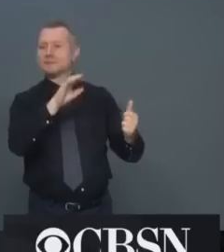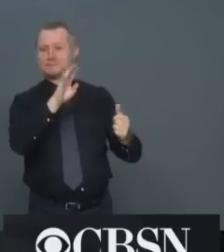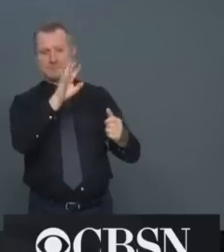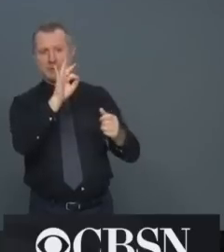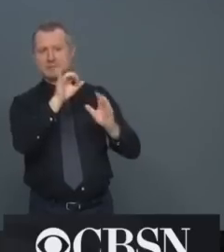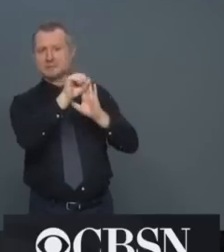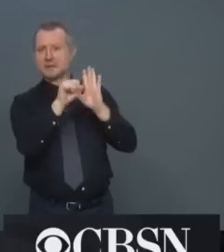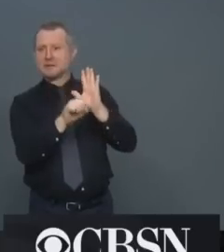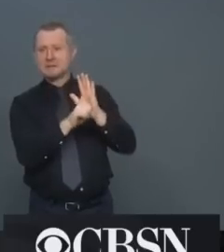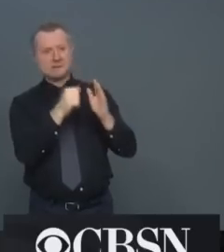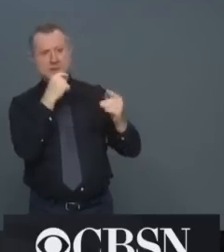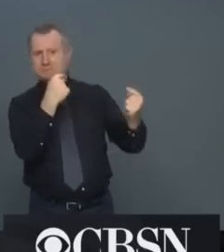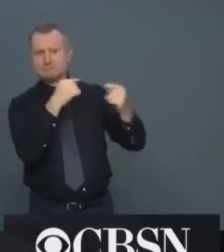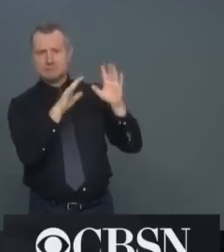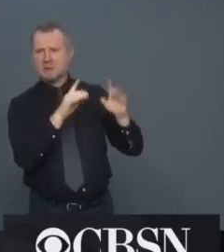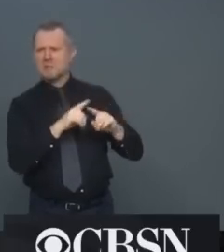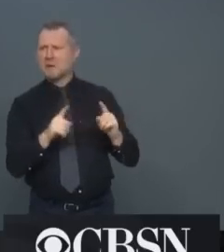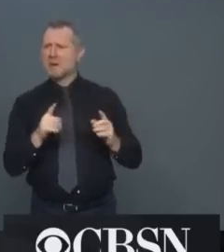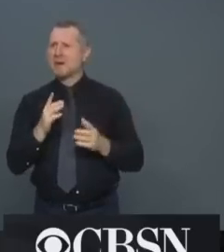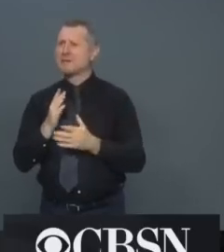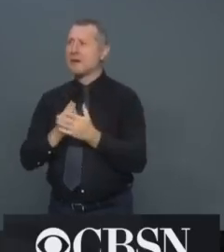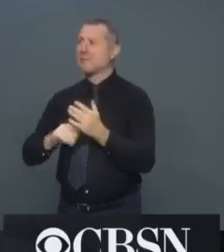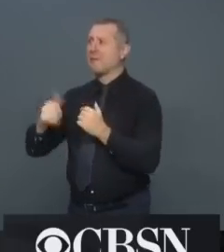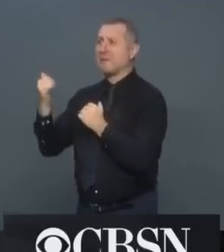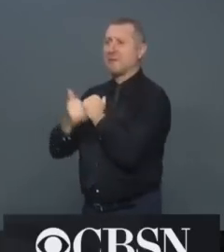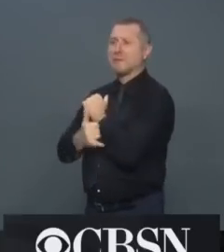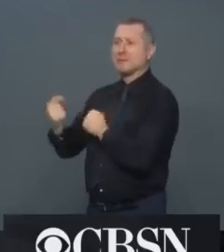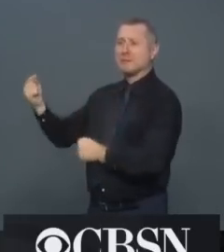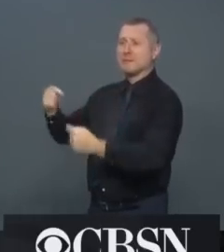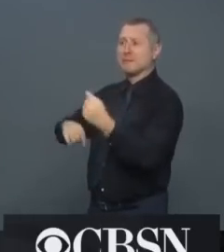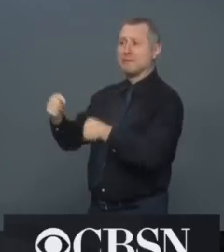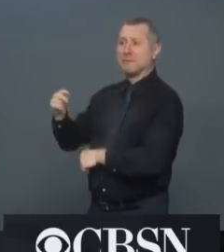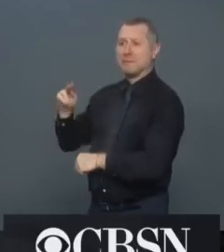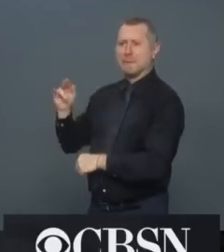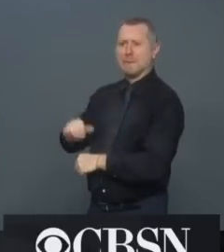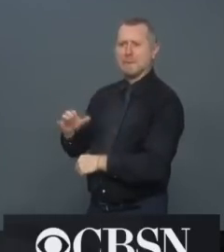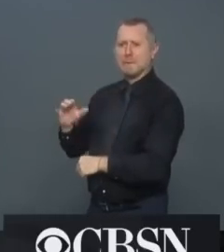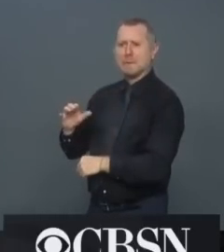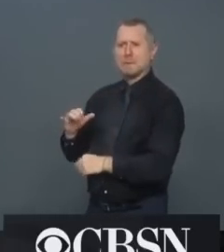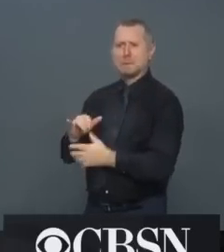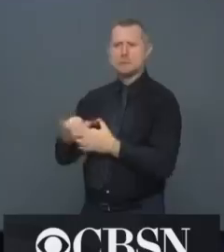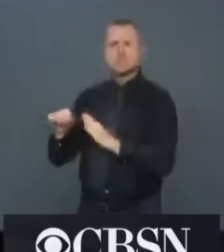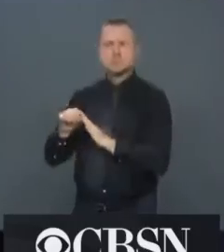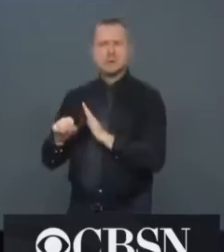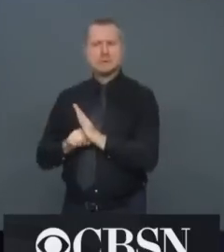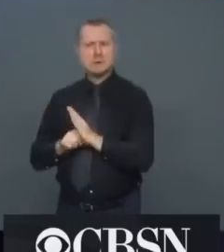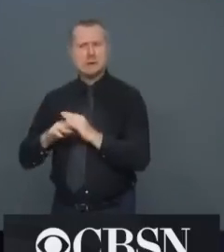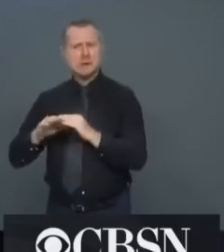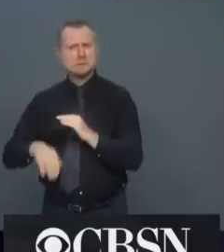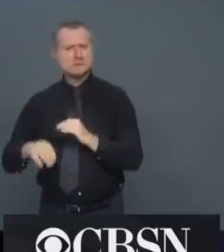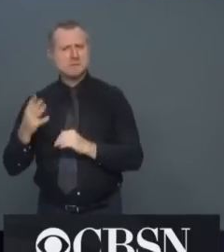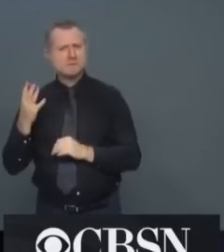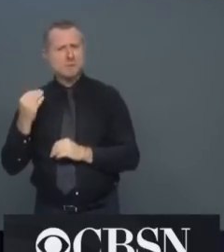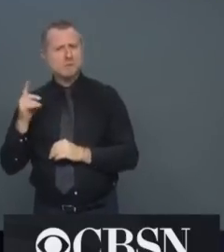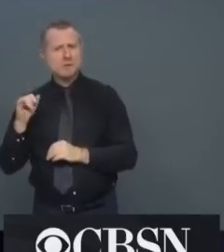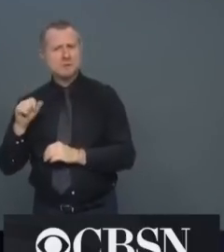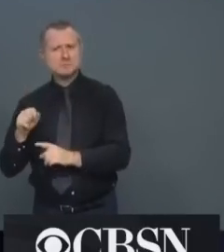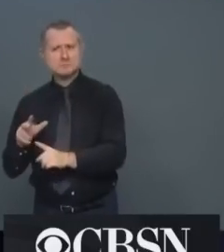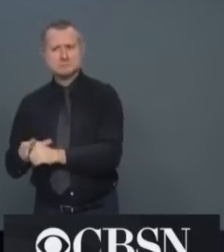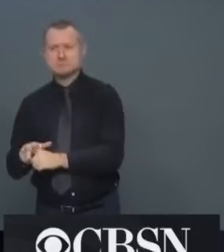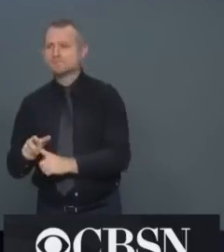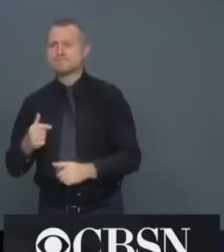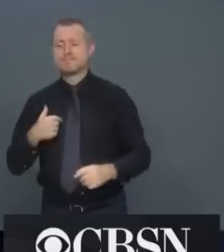these passengers are here in New York for less than the 14 quarantine period? I can't reconcile it.